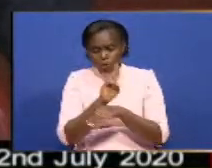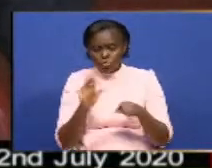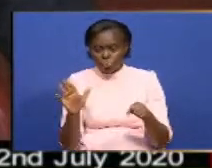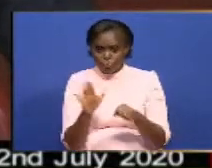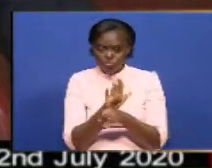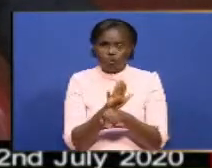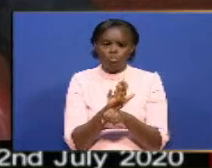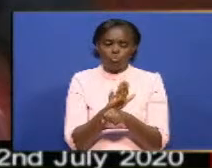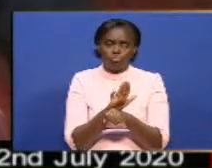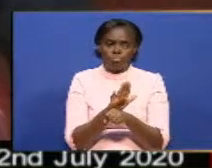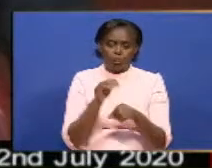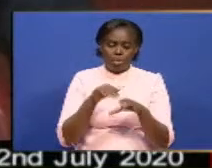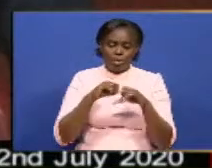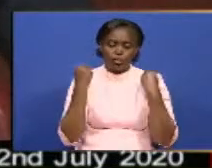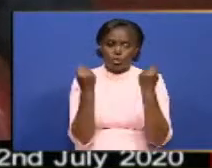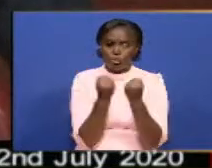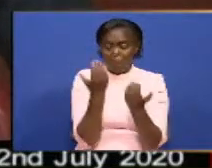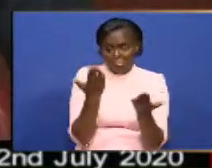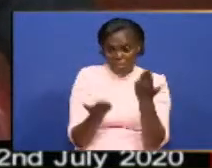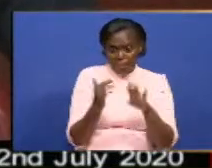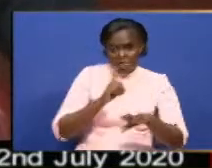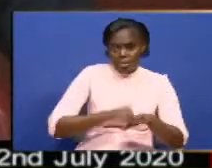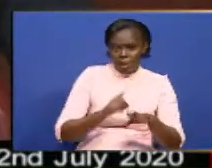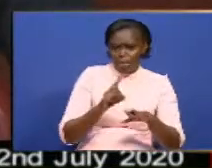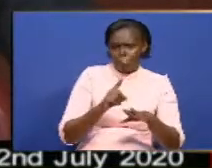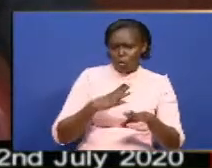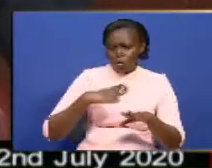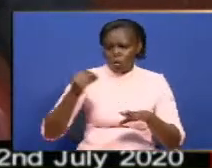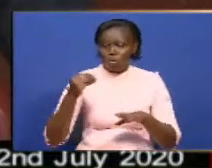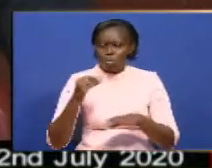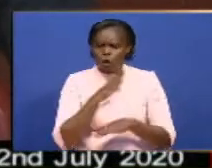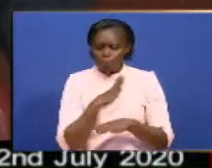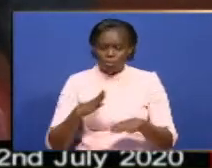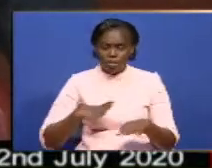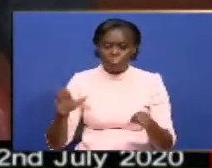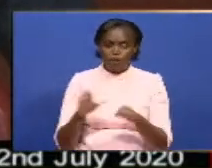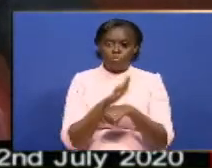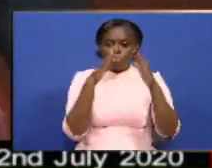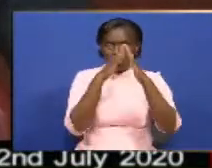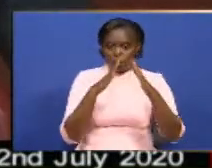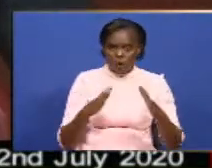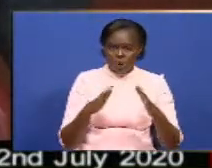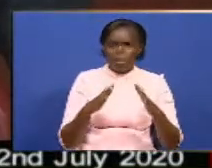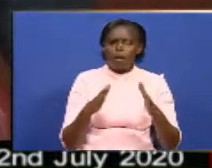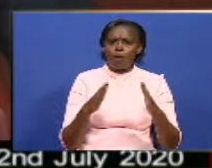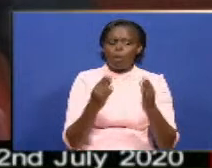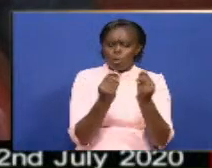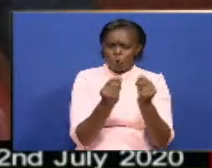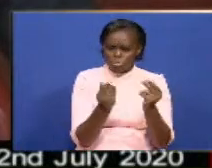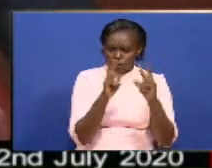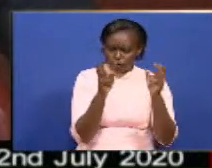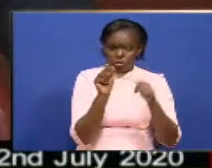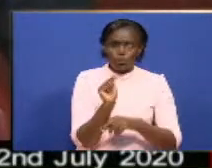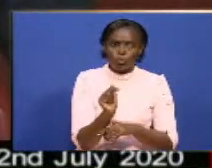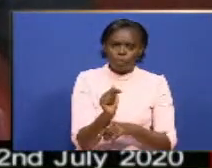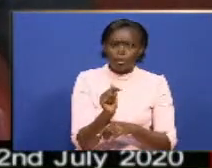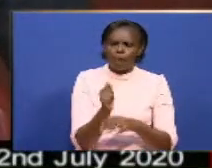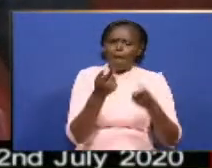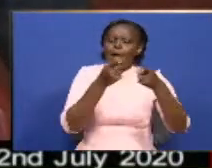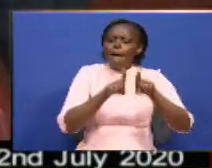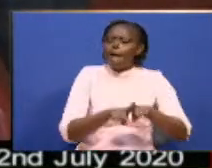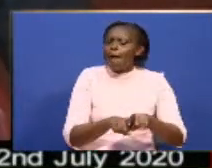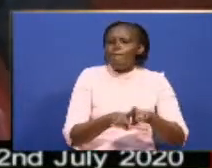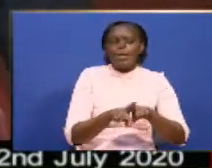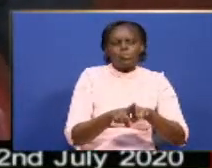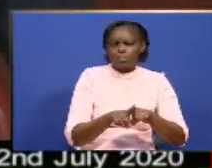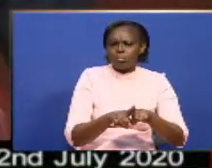this society. Probably at the time when we are going to Committee of the Whole House, we need to address that issue. What happens to